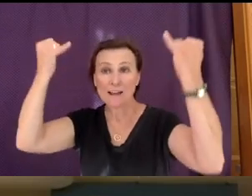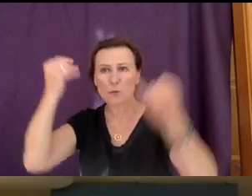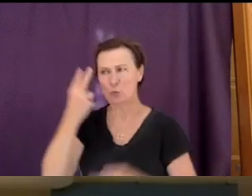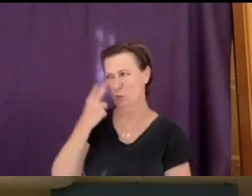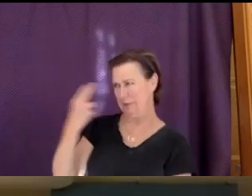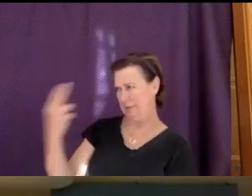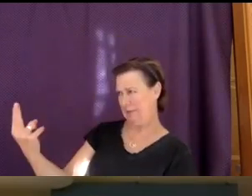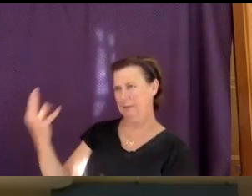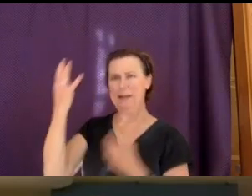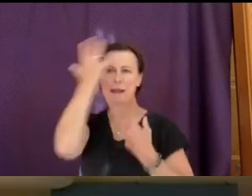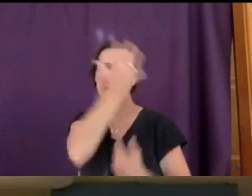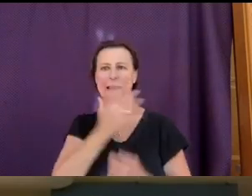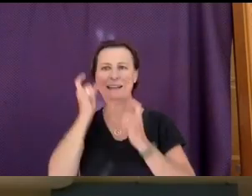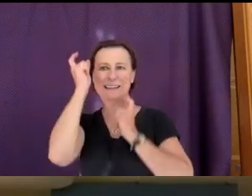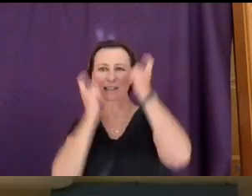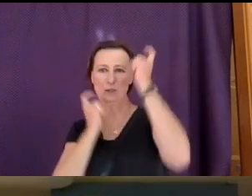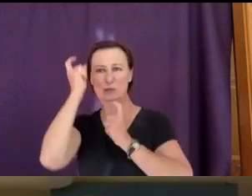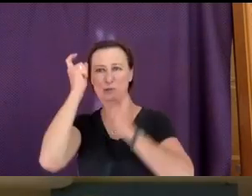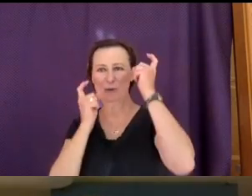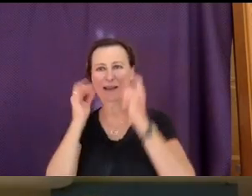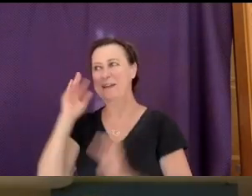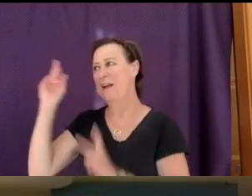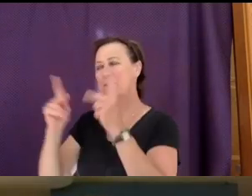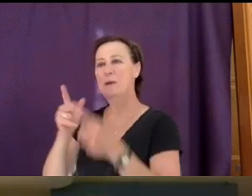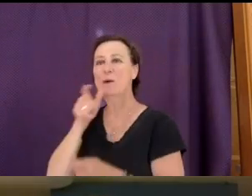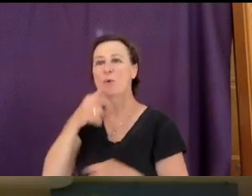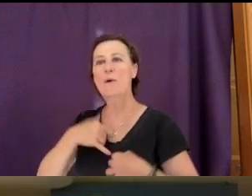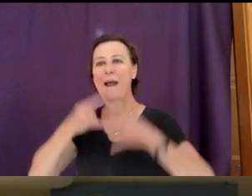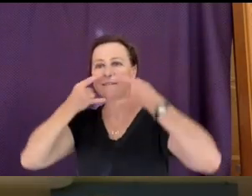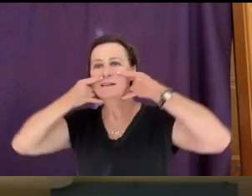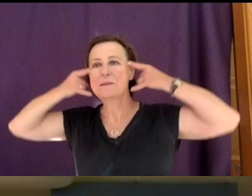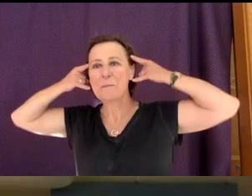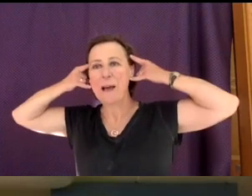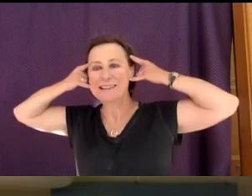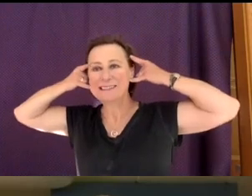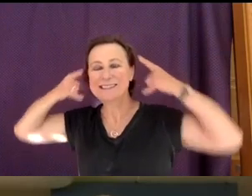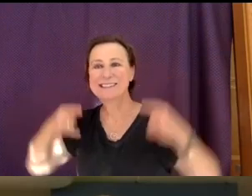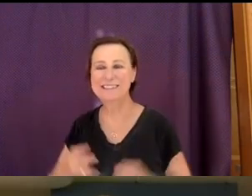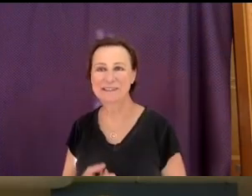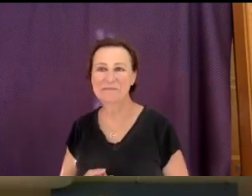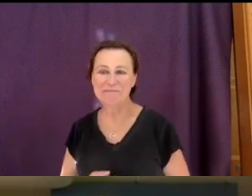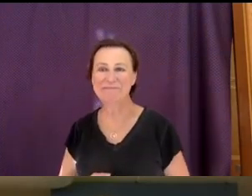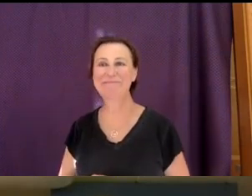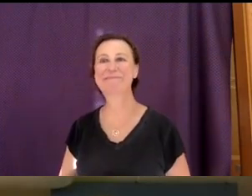facial expressions of people who are wearing face coverings.